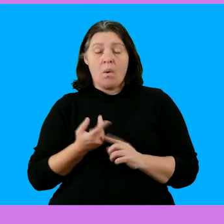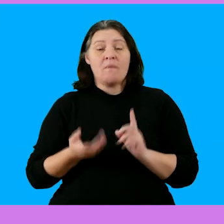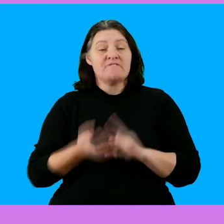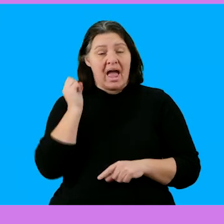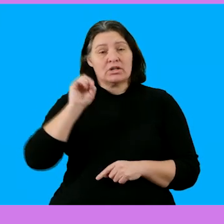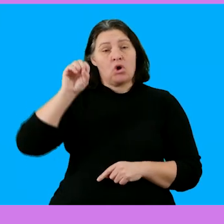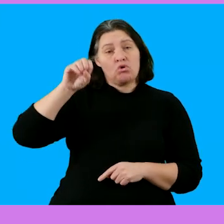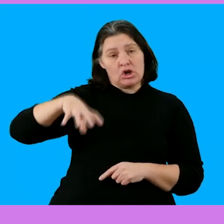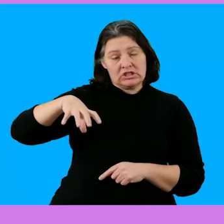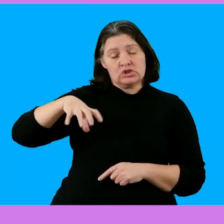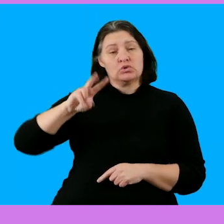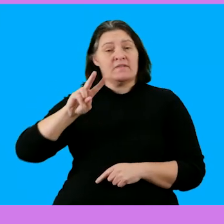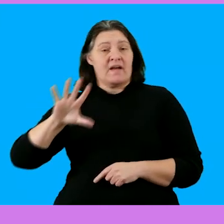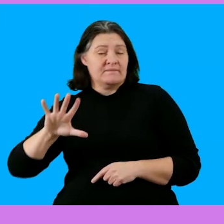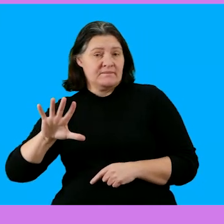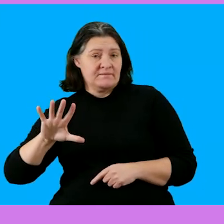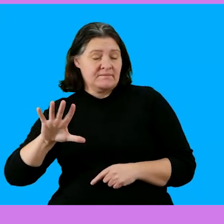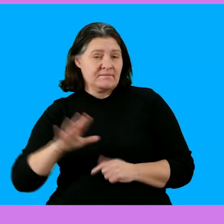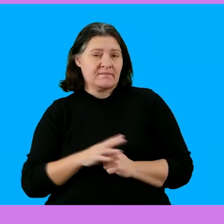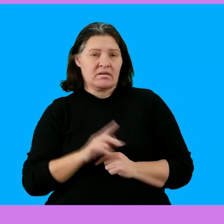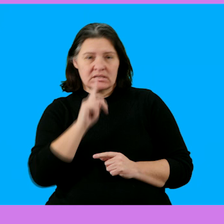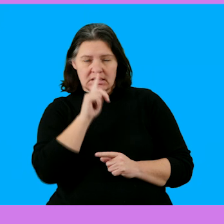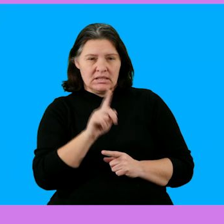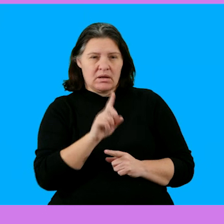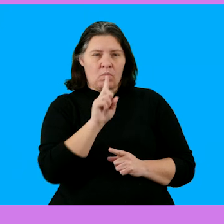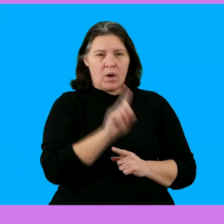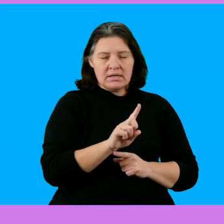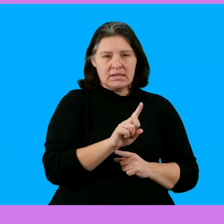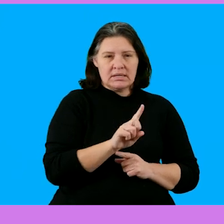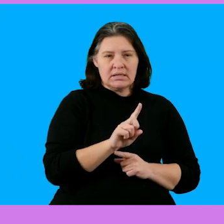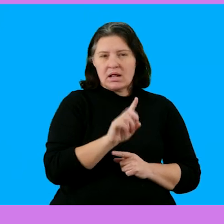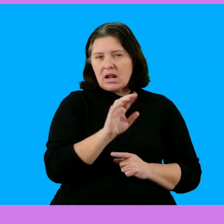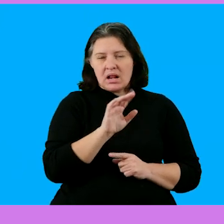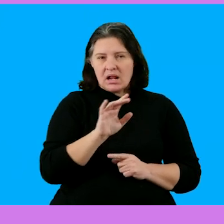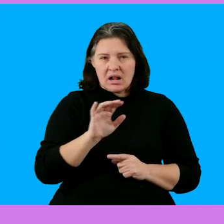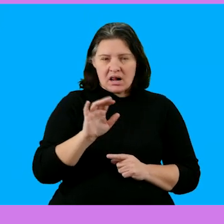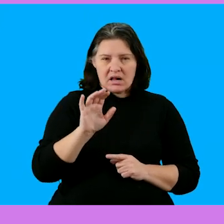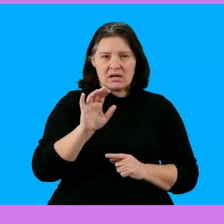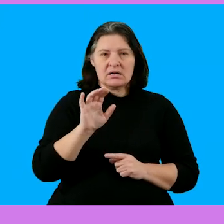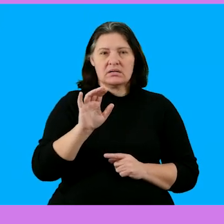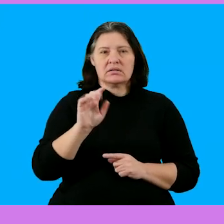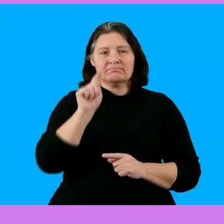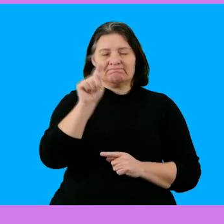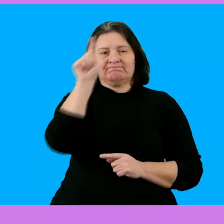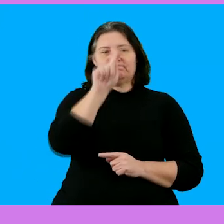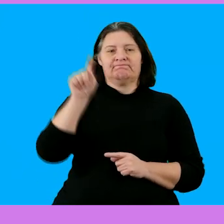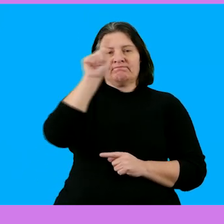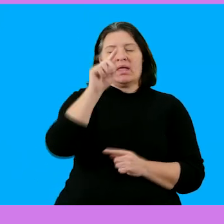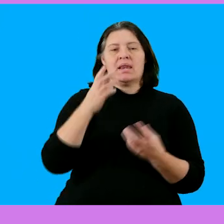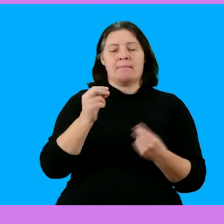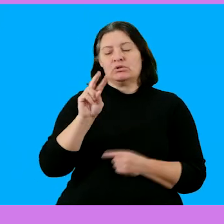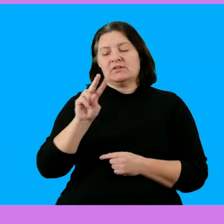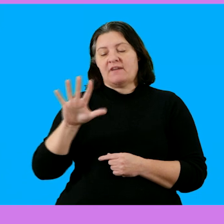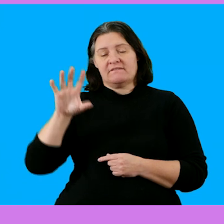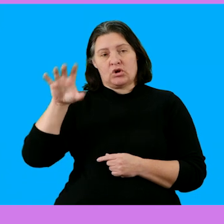let us quickly find cottage 25. Okay, so here we can see we start with 1, we move all along, and right